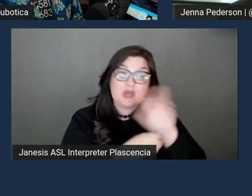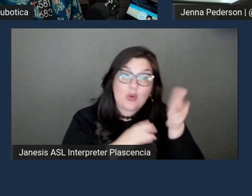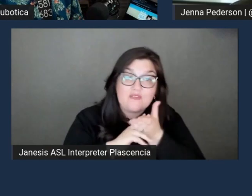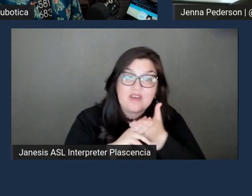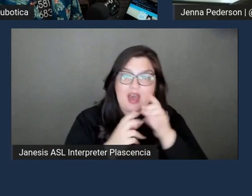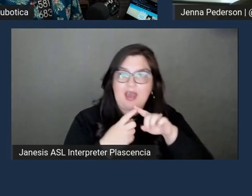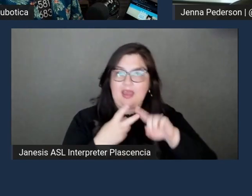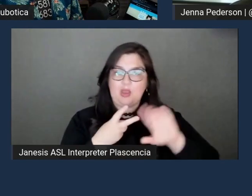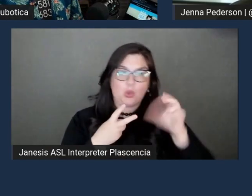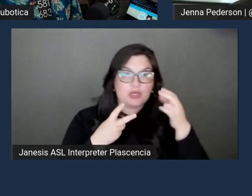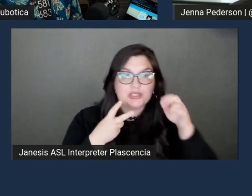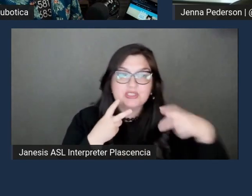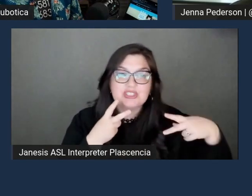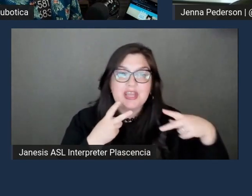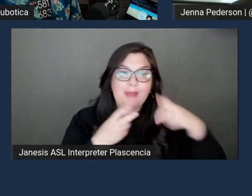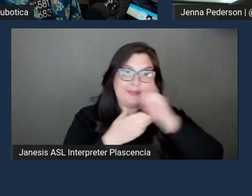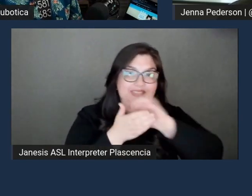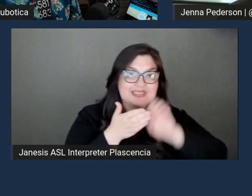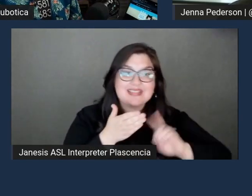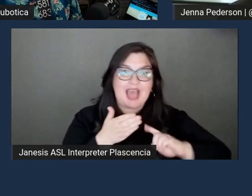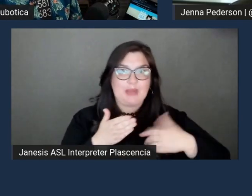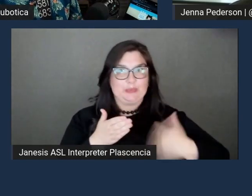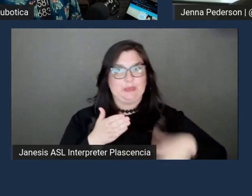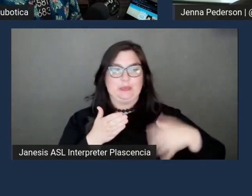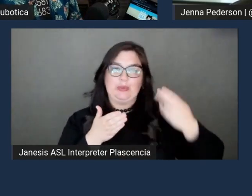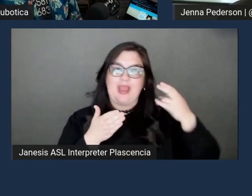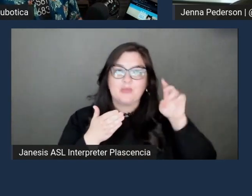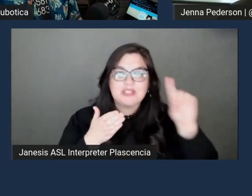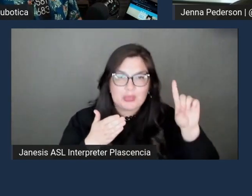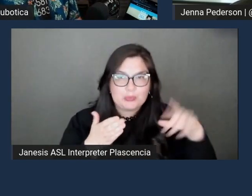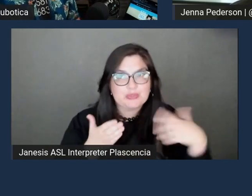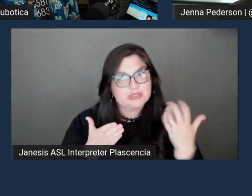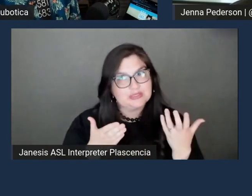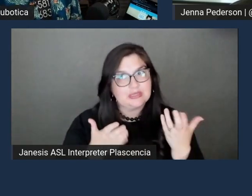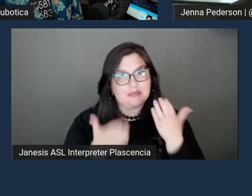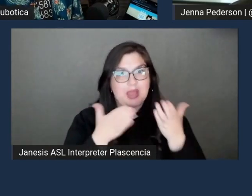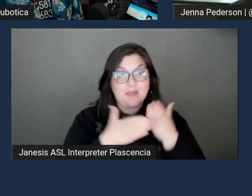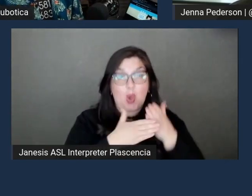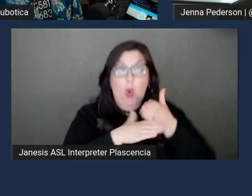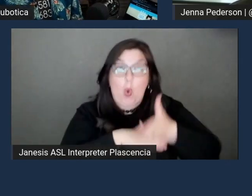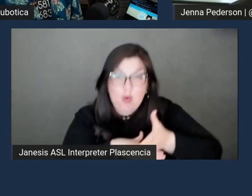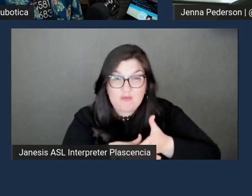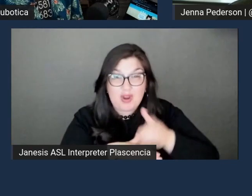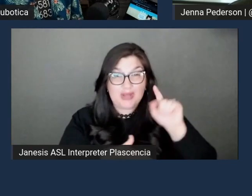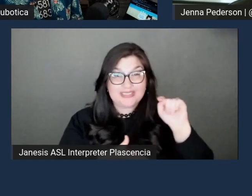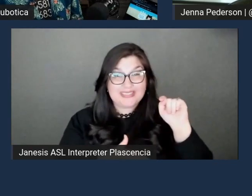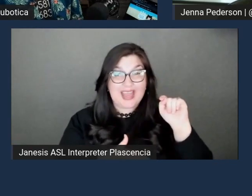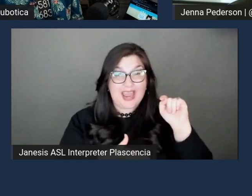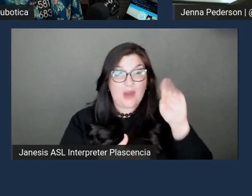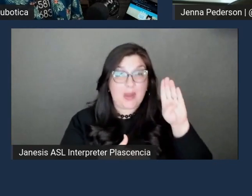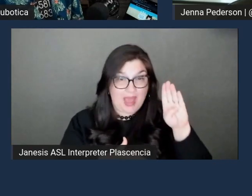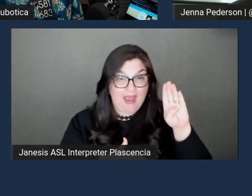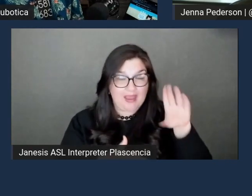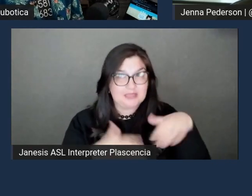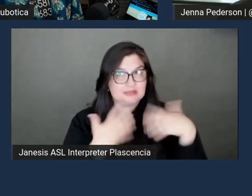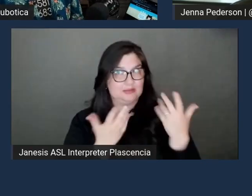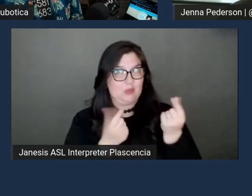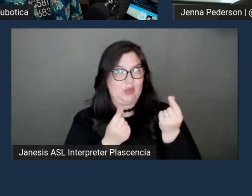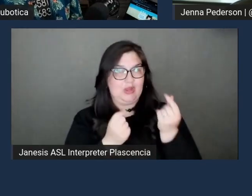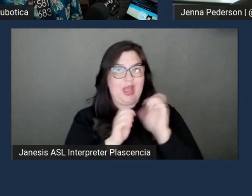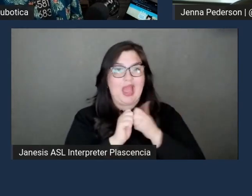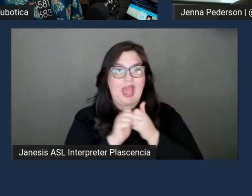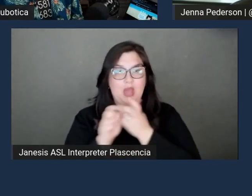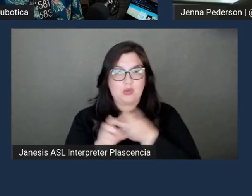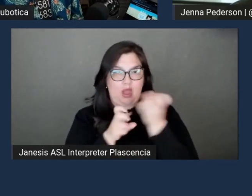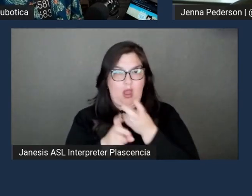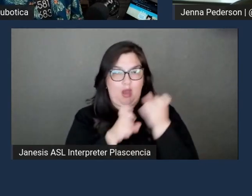a high resolution chip design. Even some of those can be well over a terabyte. And so when we want to get that up into S3 as fast